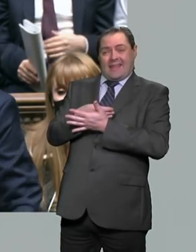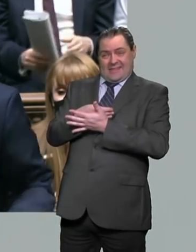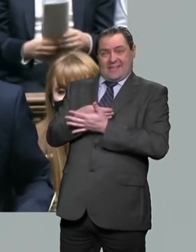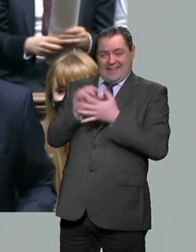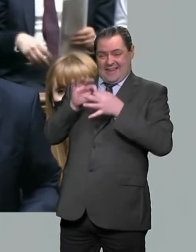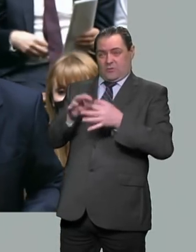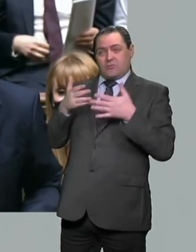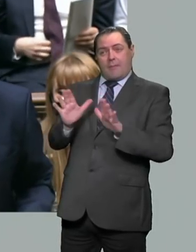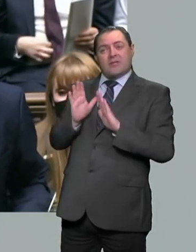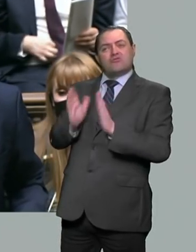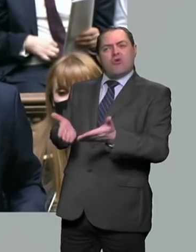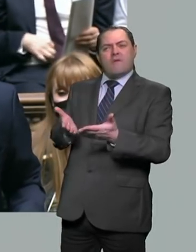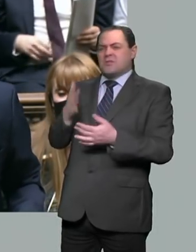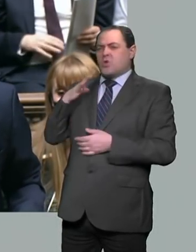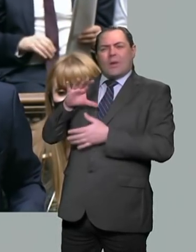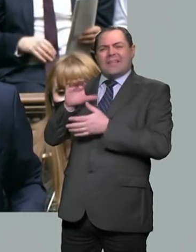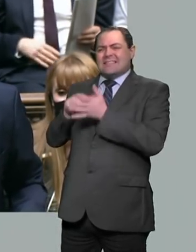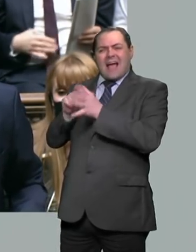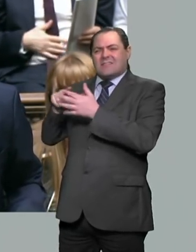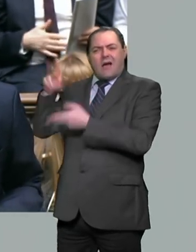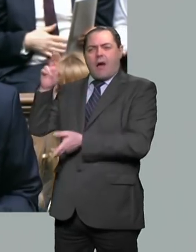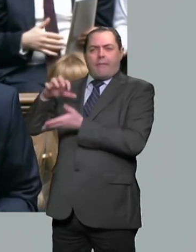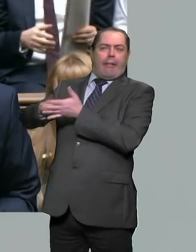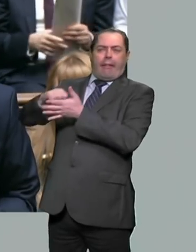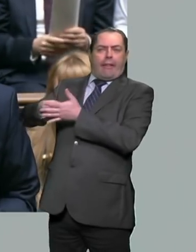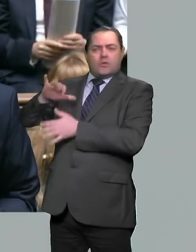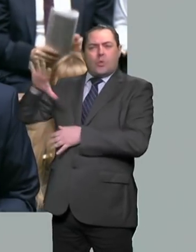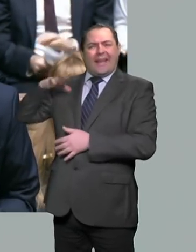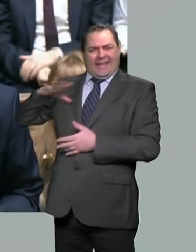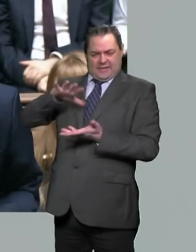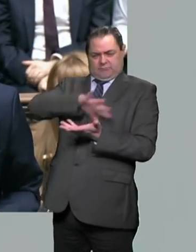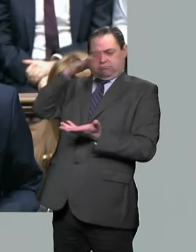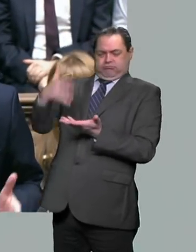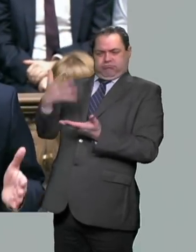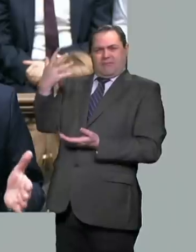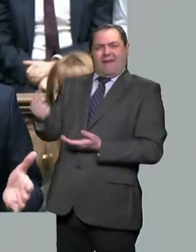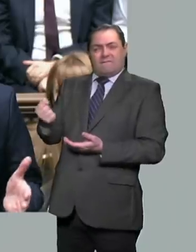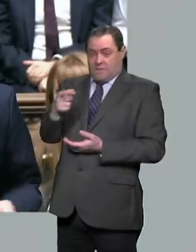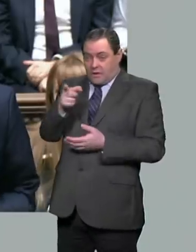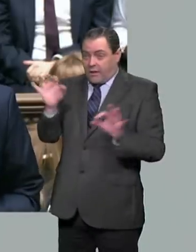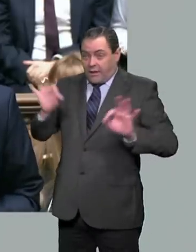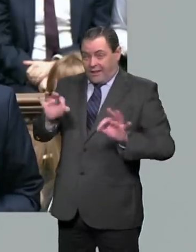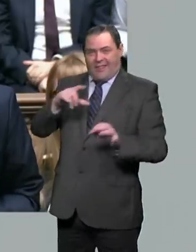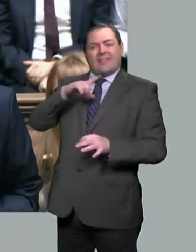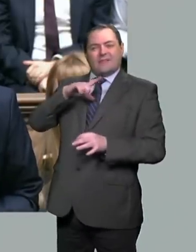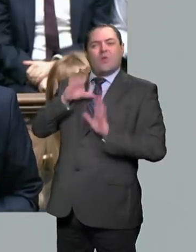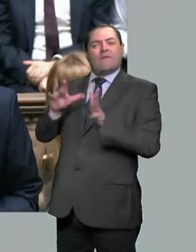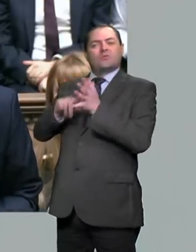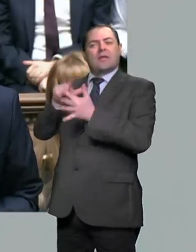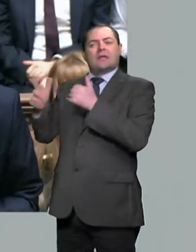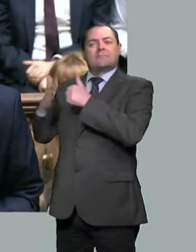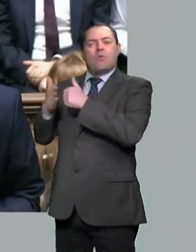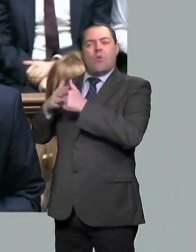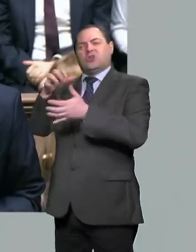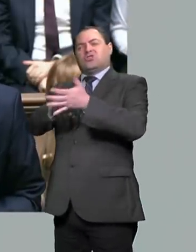services without having to raise a single tax. Mr. Speaker, surely even this Prime Minister doesn't need